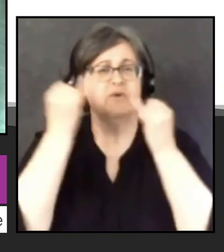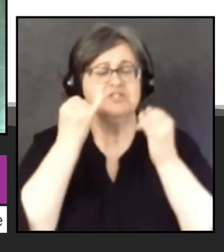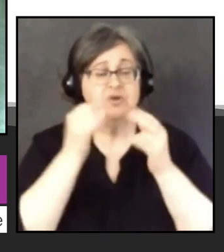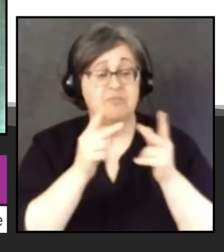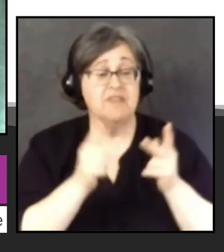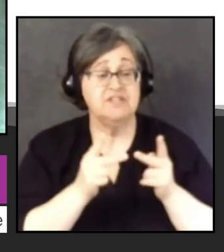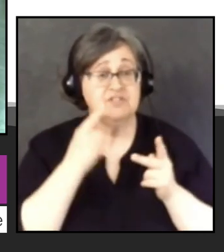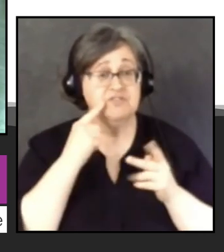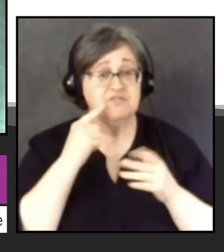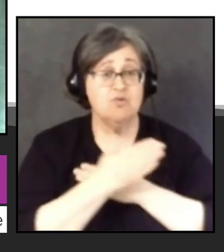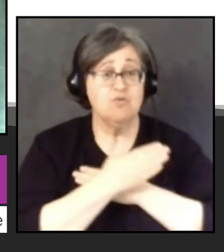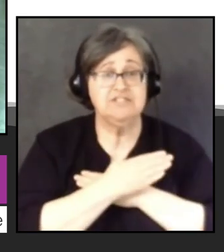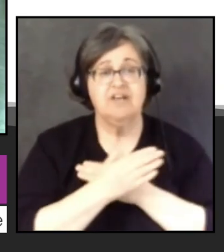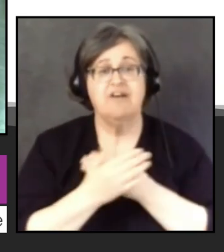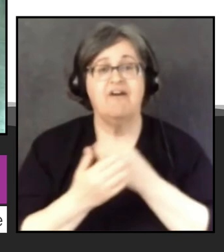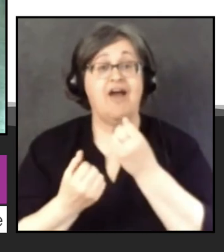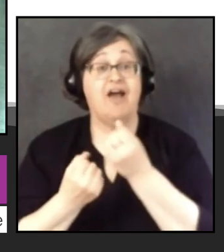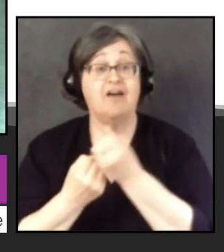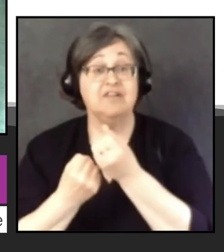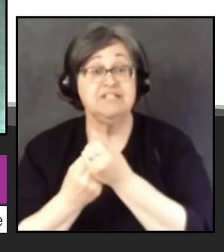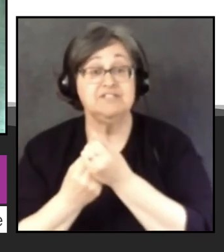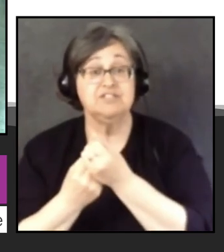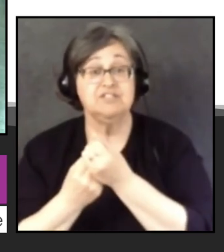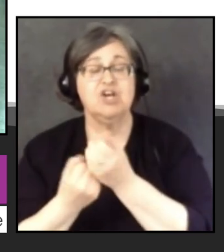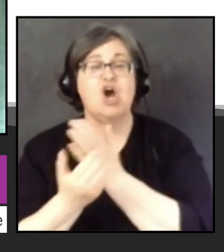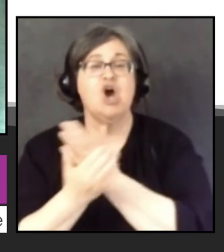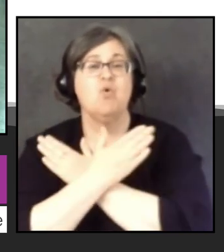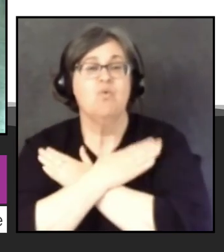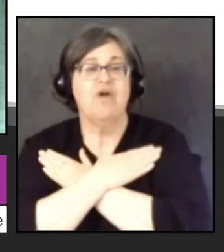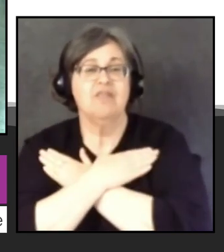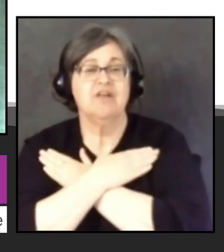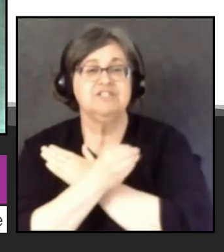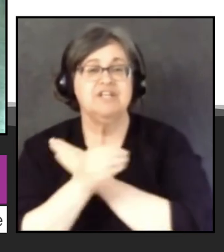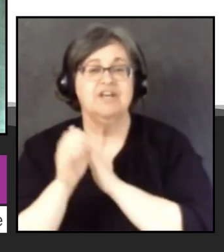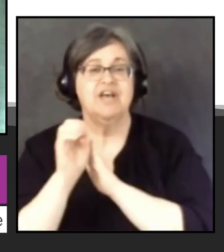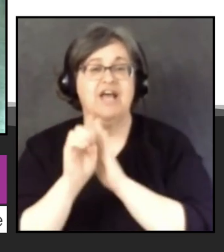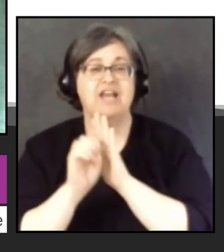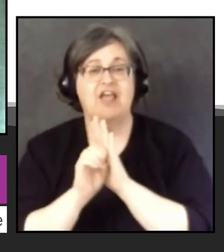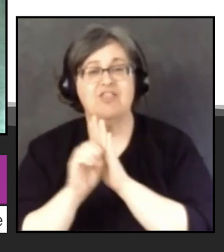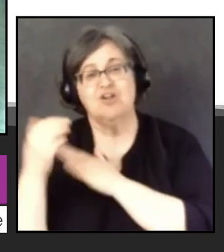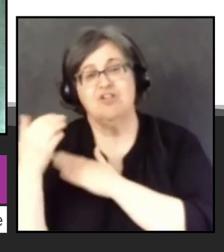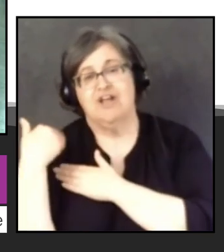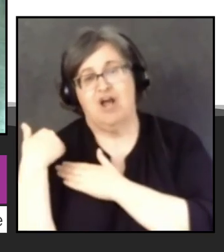rest, advocacy, relaxation, and ethical accountability.